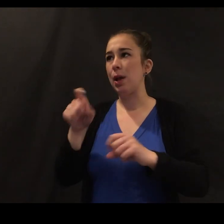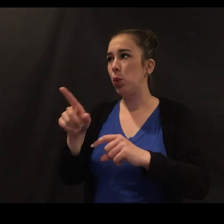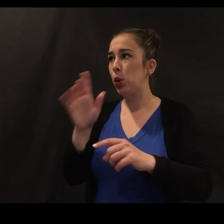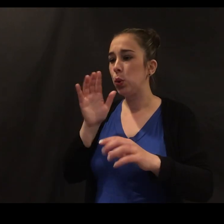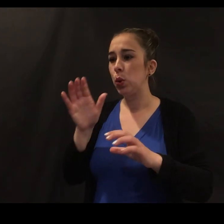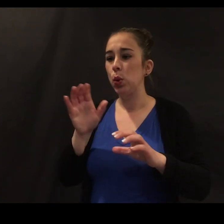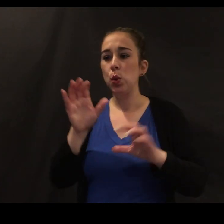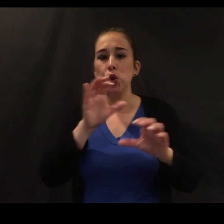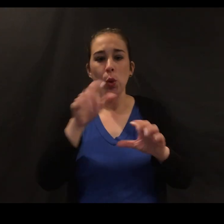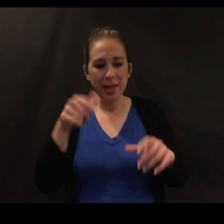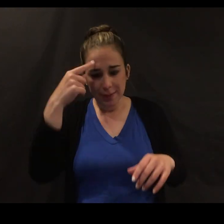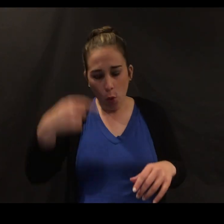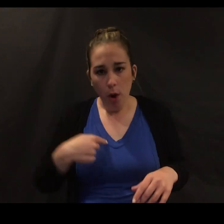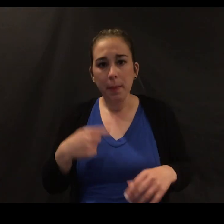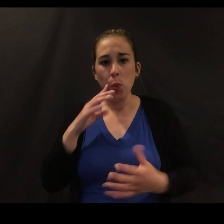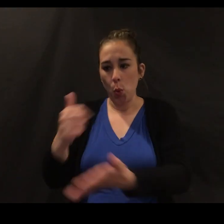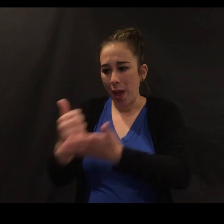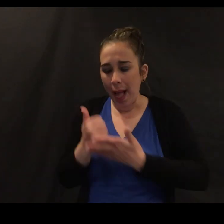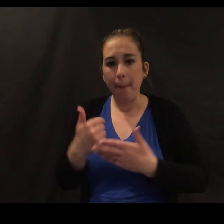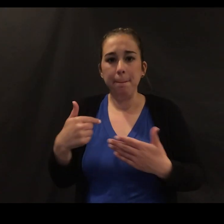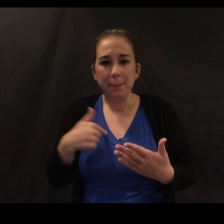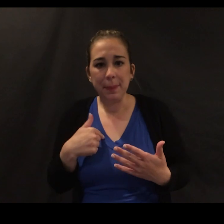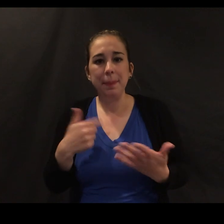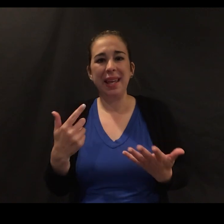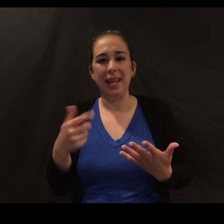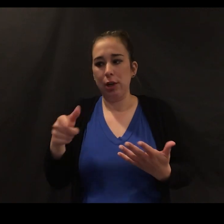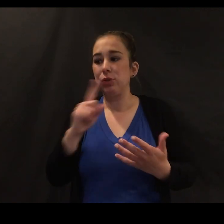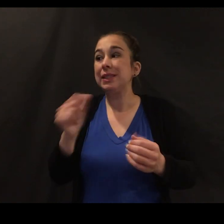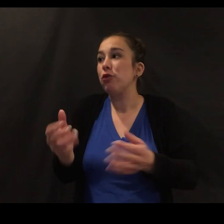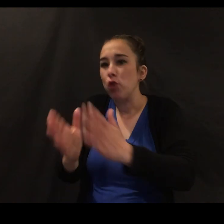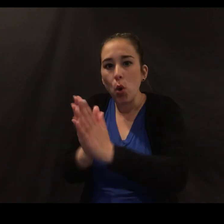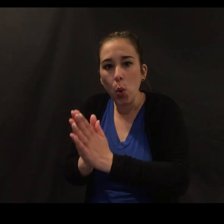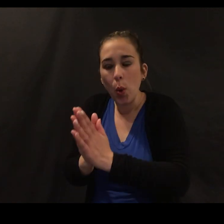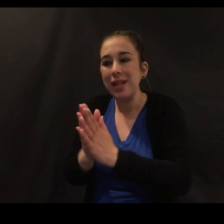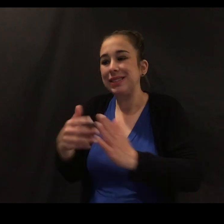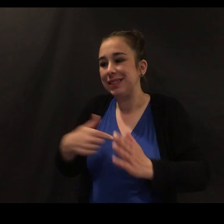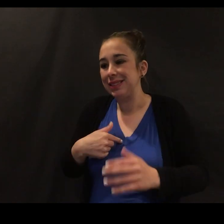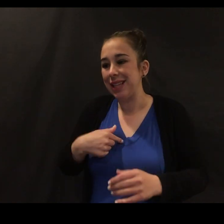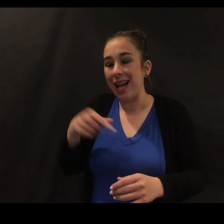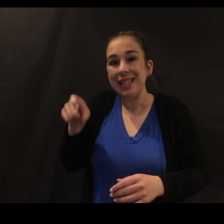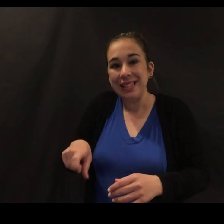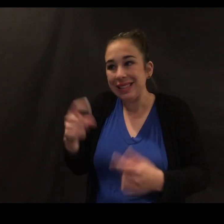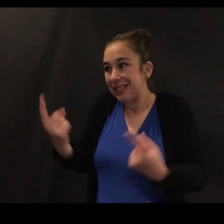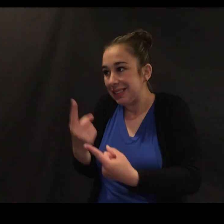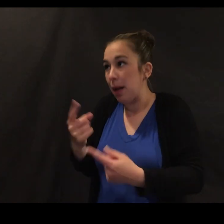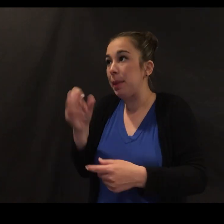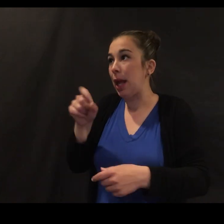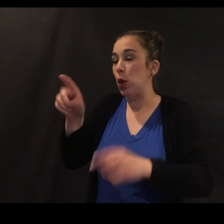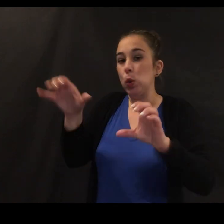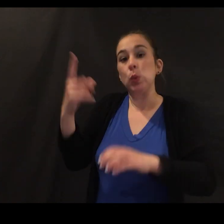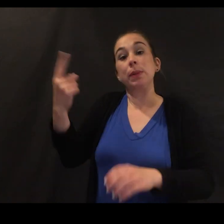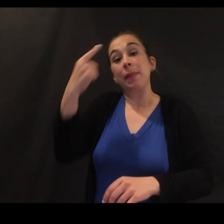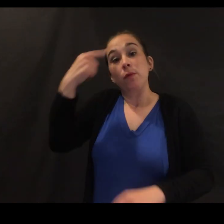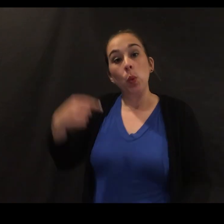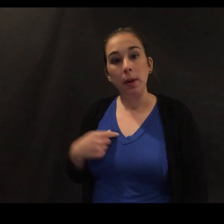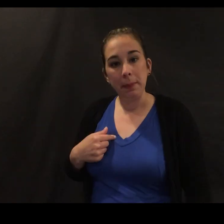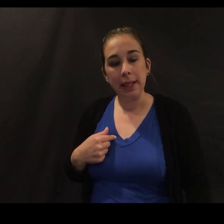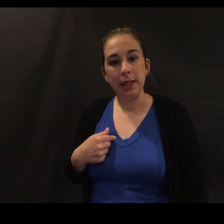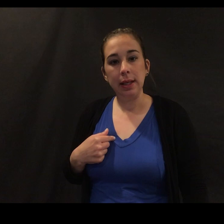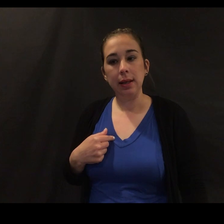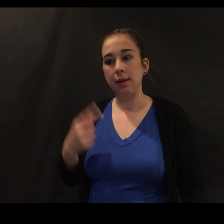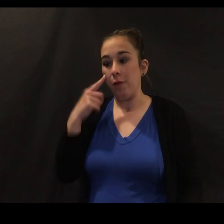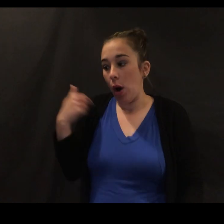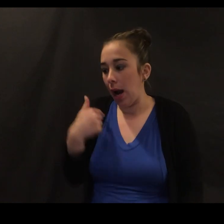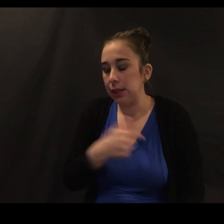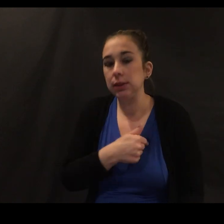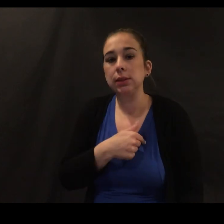help me in some way? Here is a request. I am in need. Is there something you could do for me, for us?" And